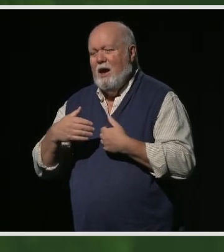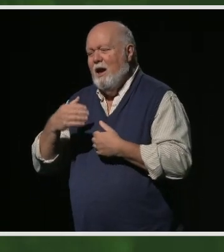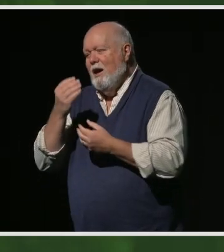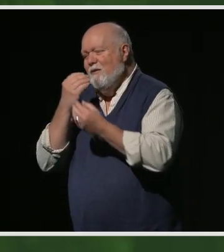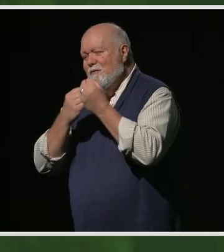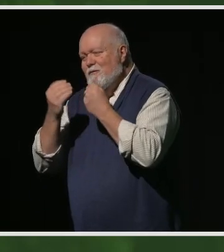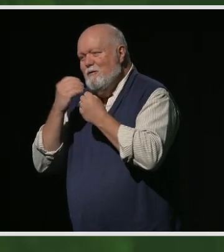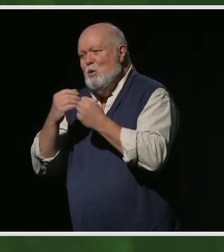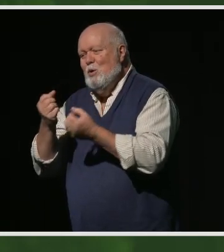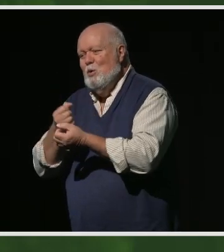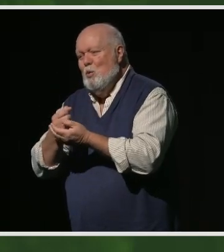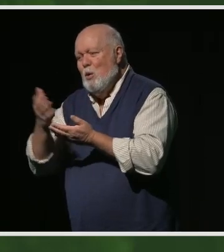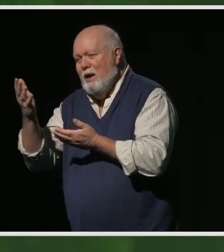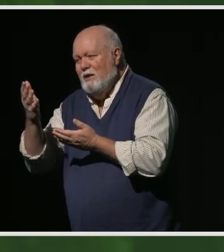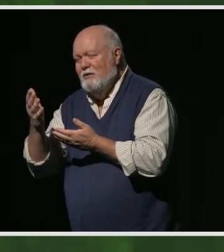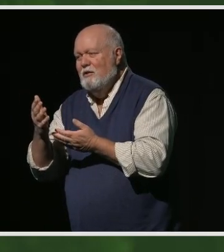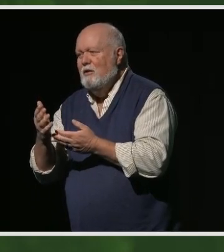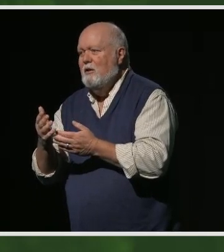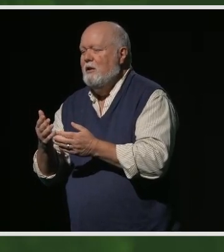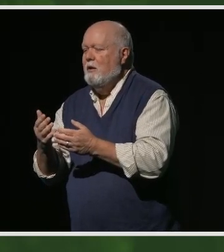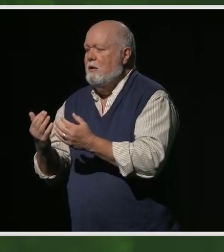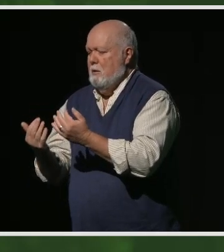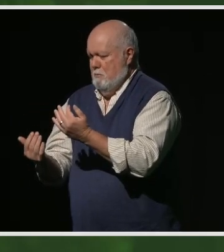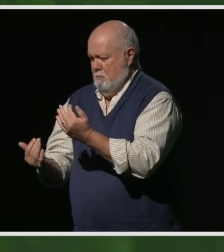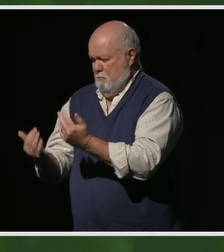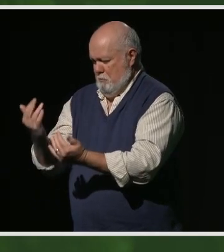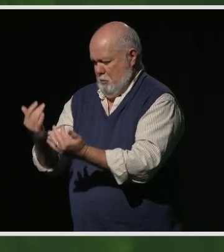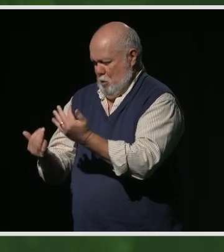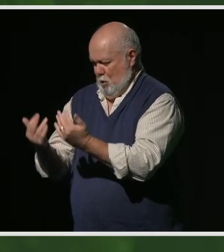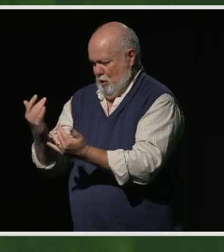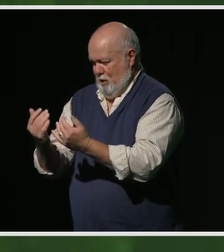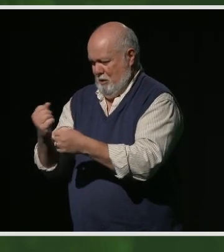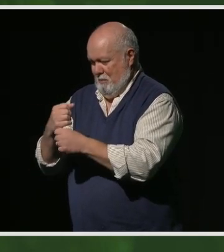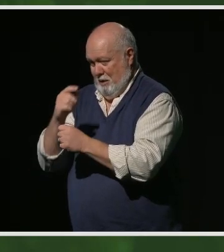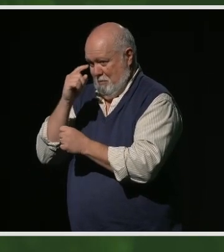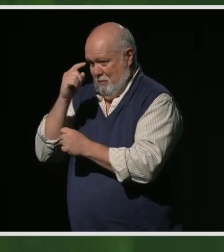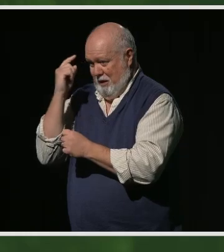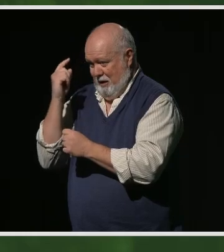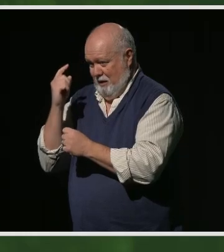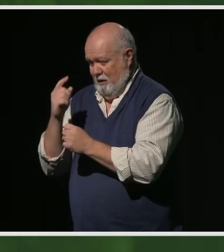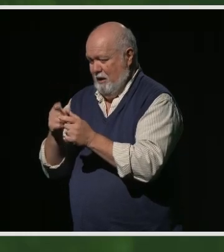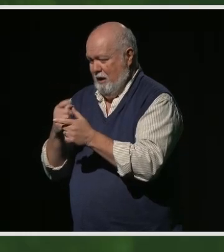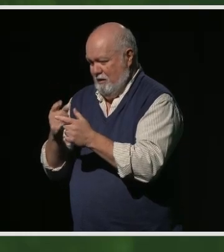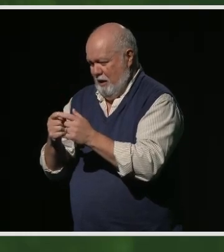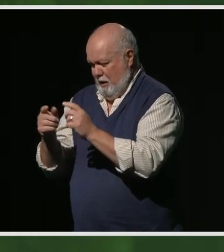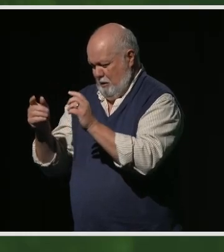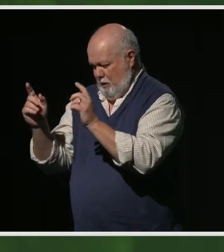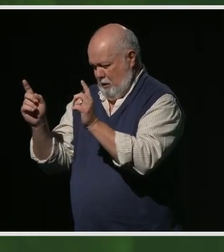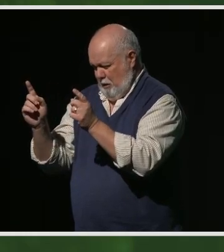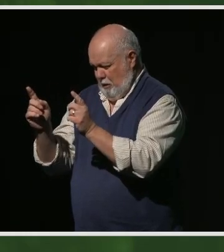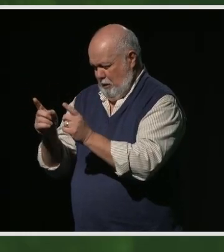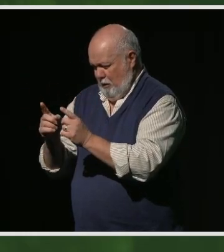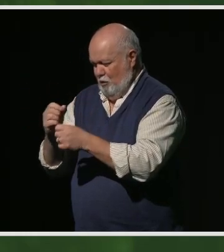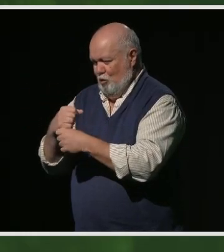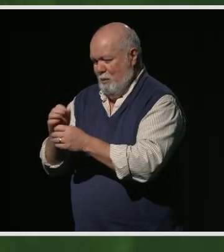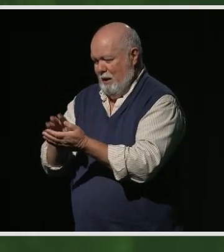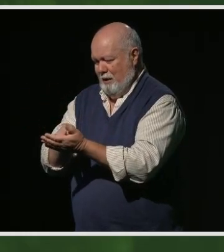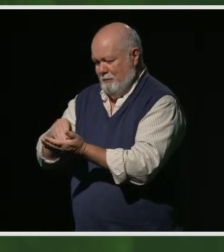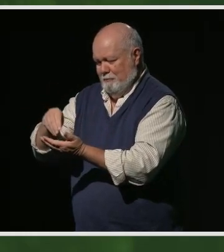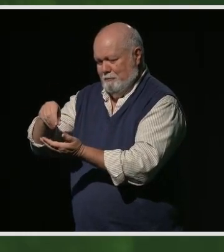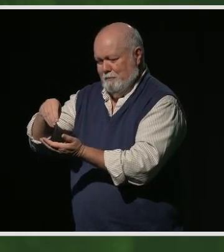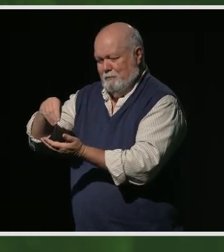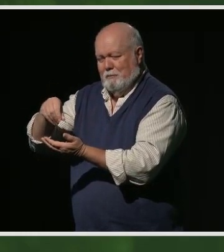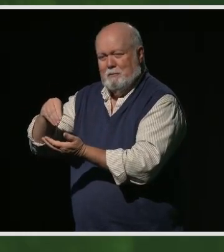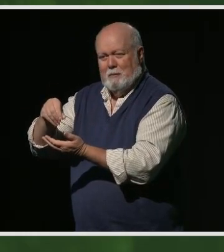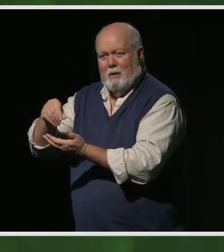through a thermal treatment to make a biochar-like material. We can refine that material to make a pigment. We can sell that into